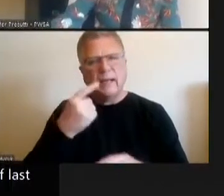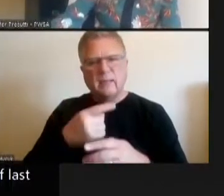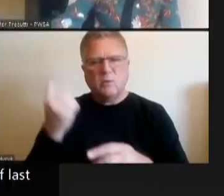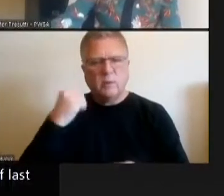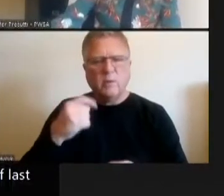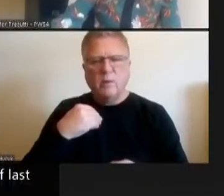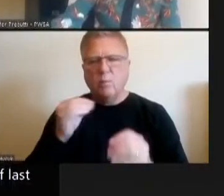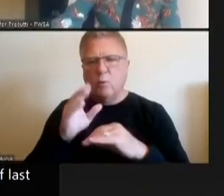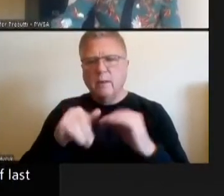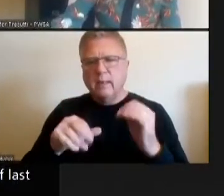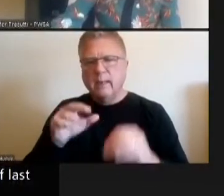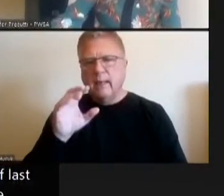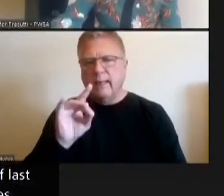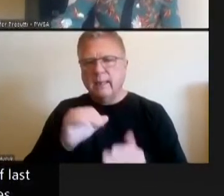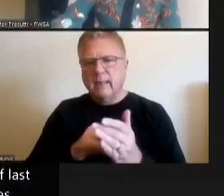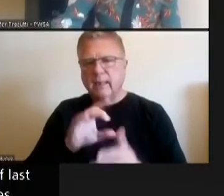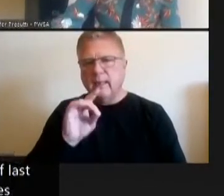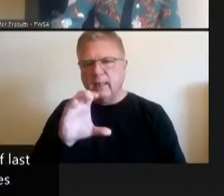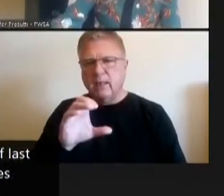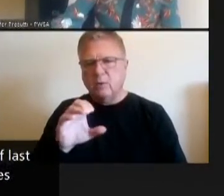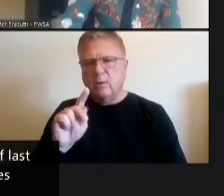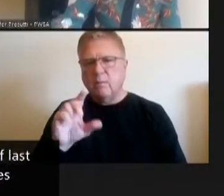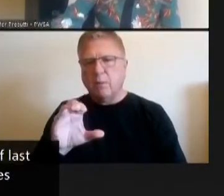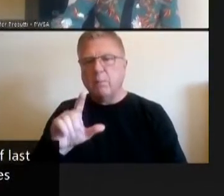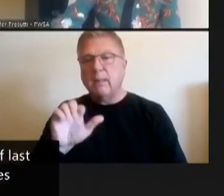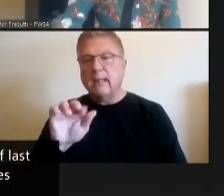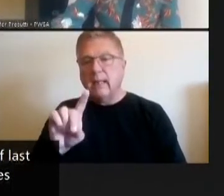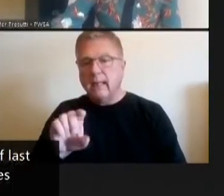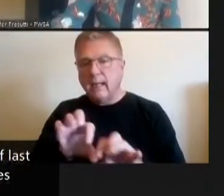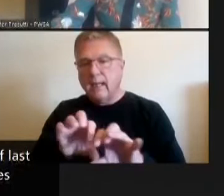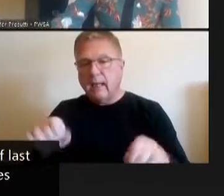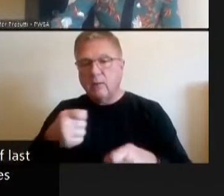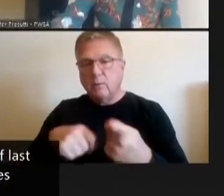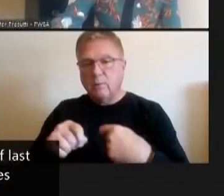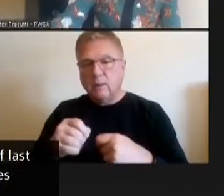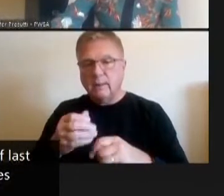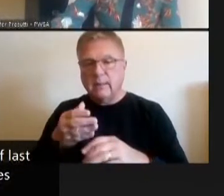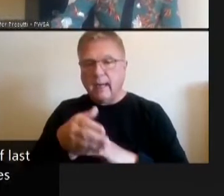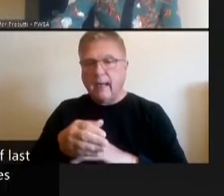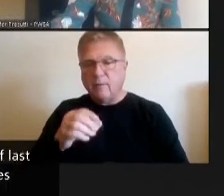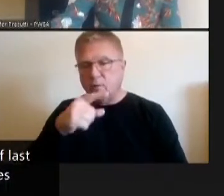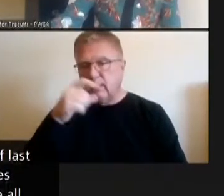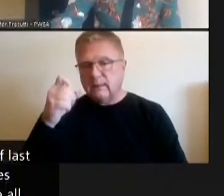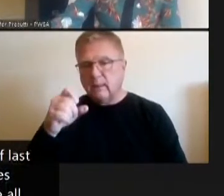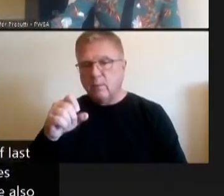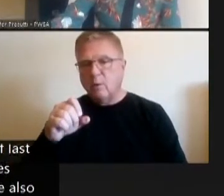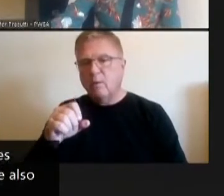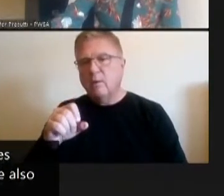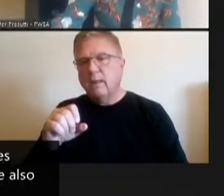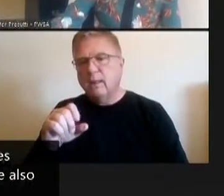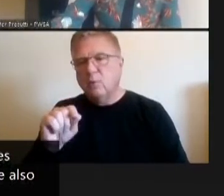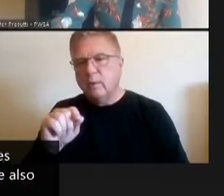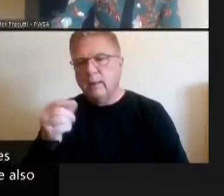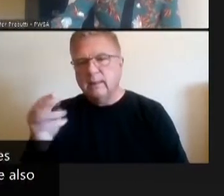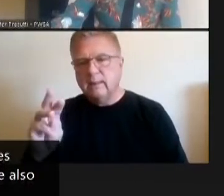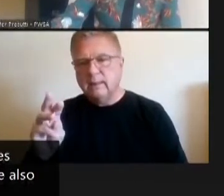8,800 public lead lines replaced since the summer of 2016. And we have also replaced